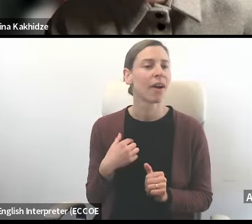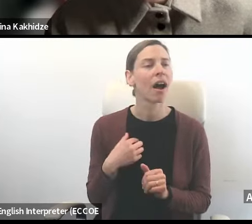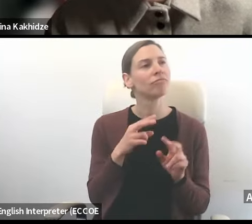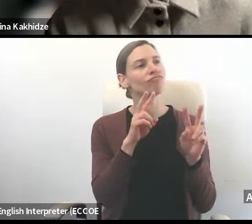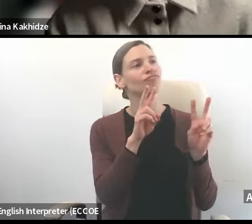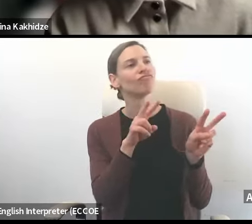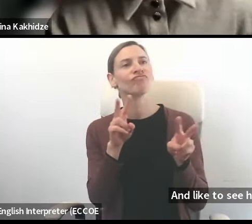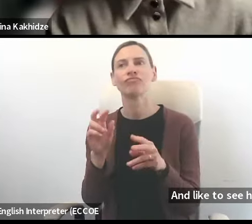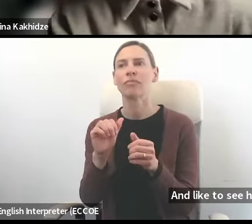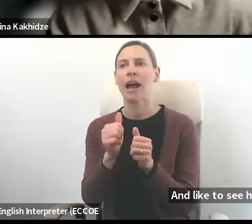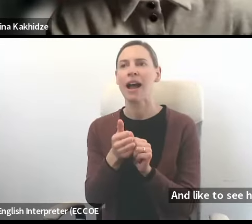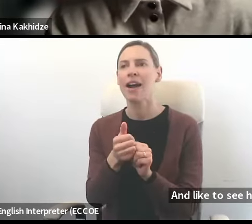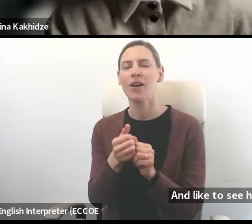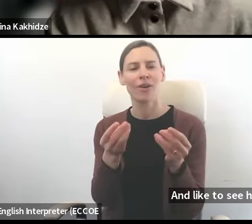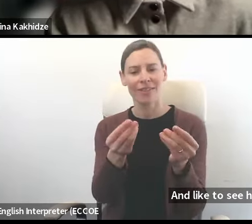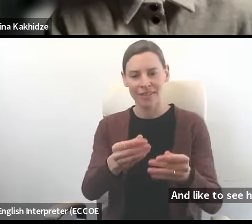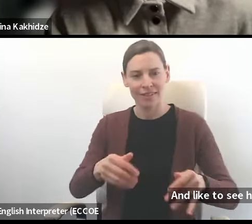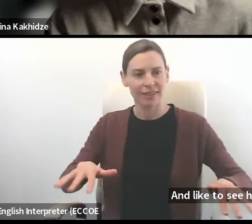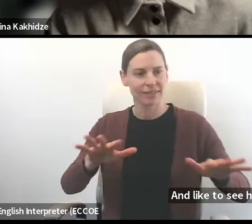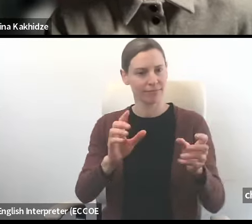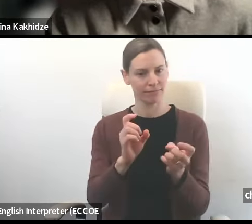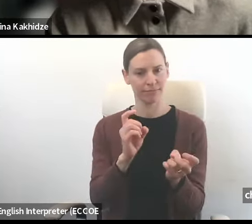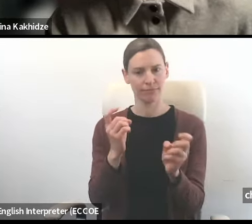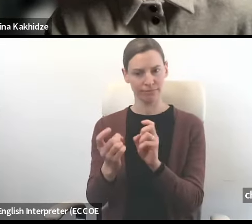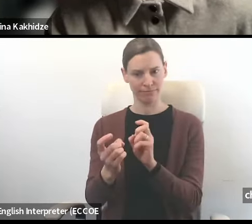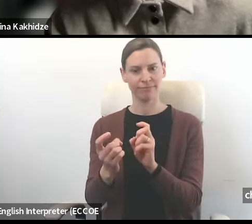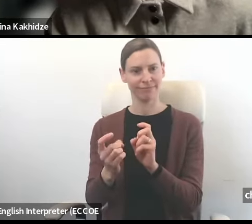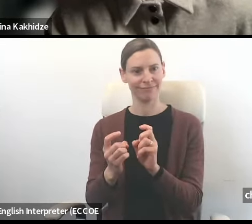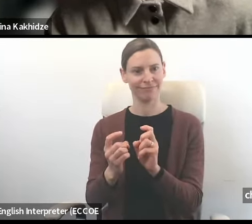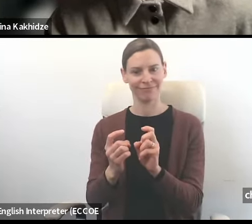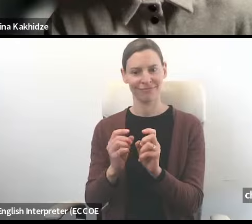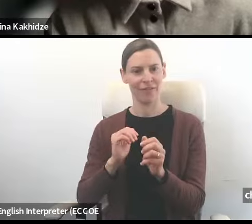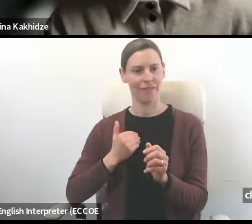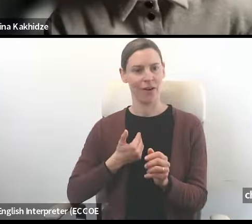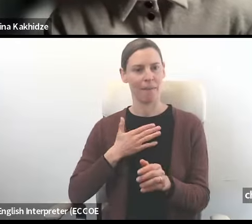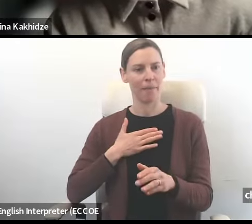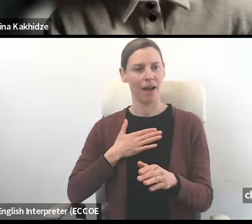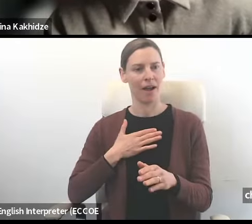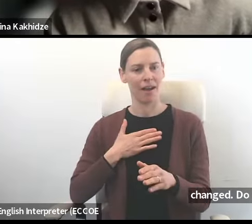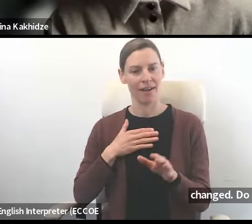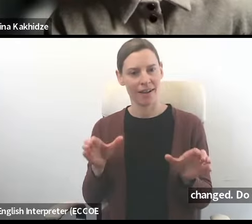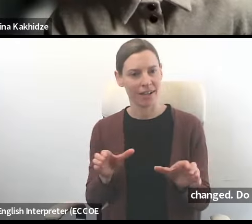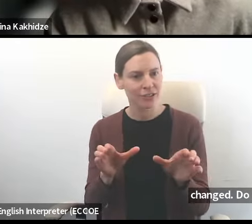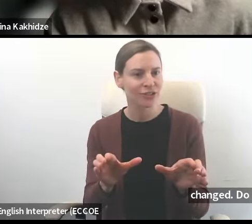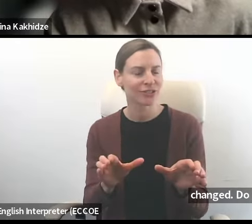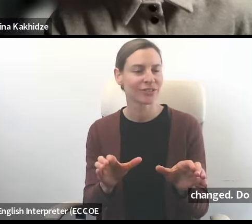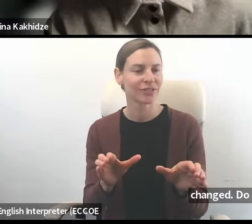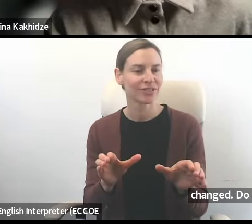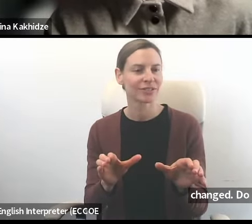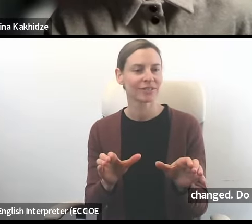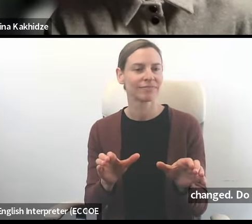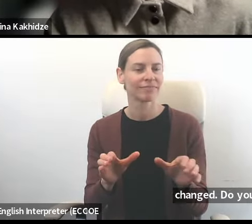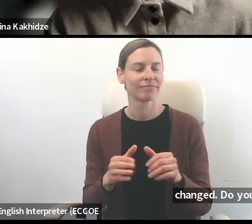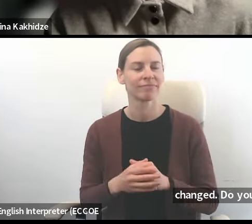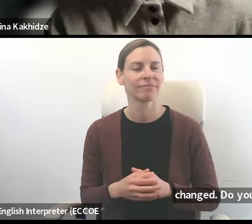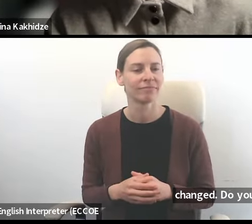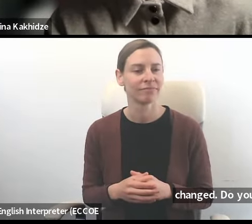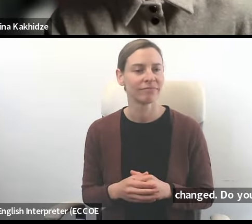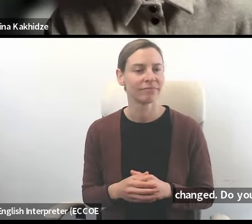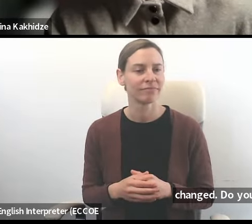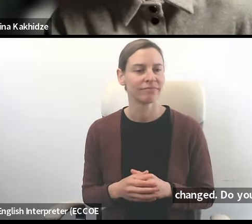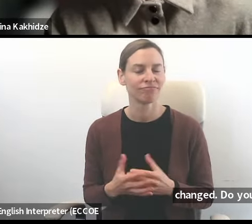changed due to my actions, due to what I bring. And sometimes I would